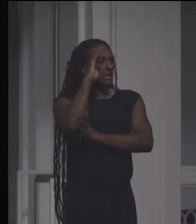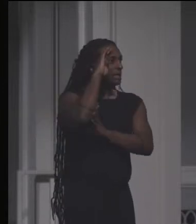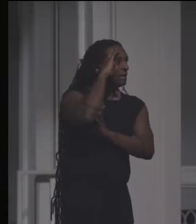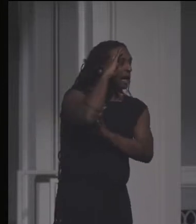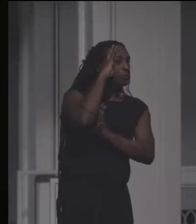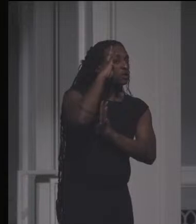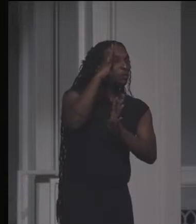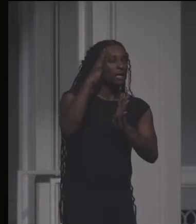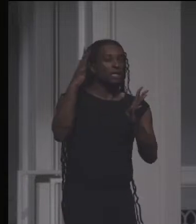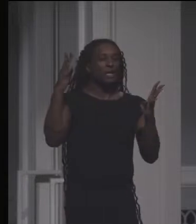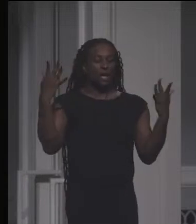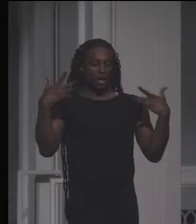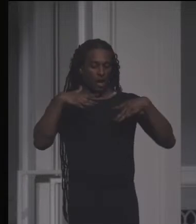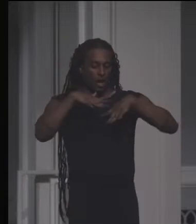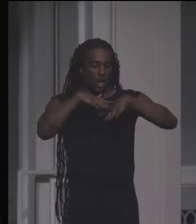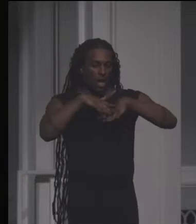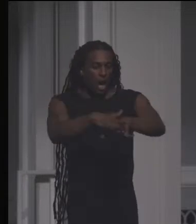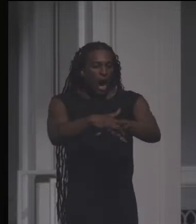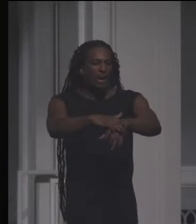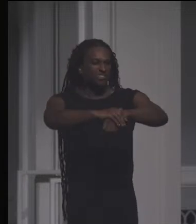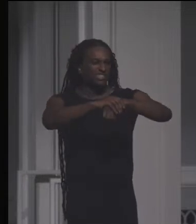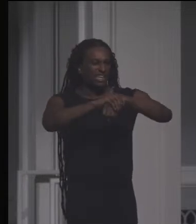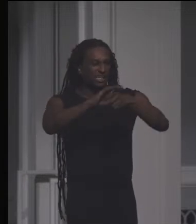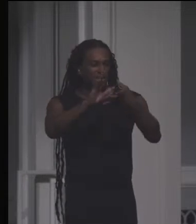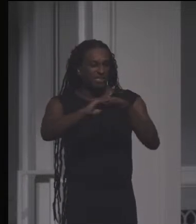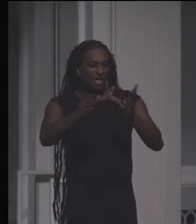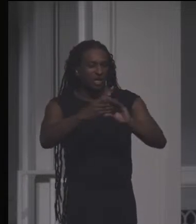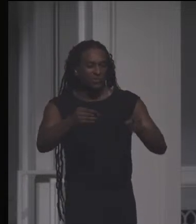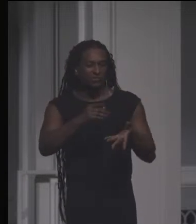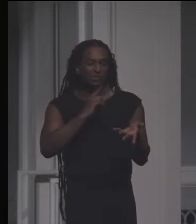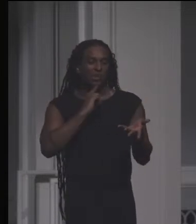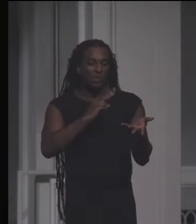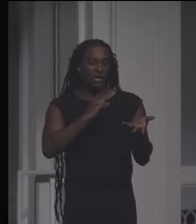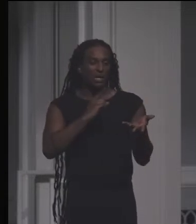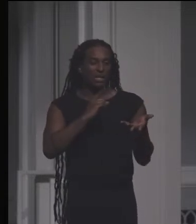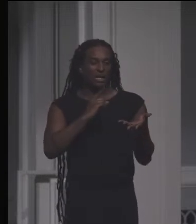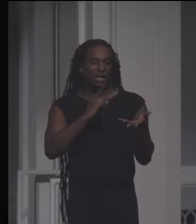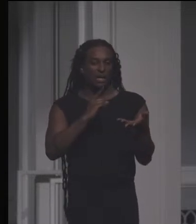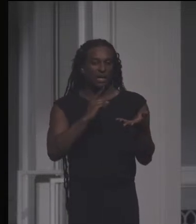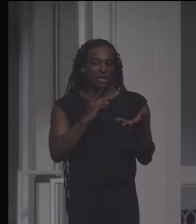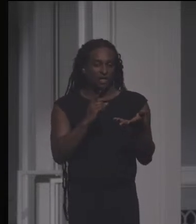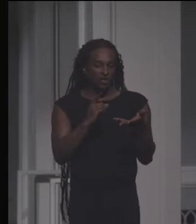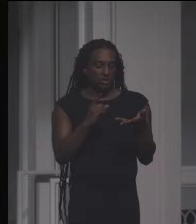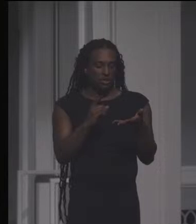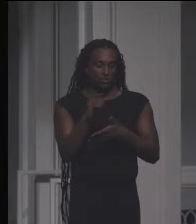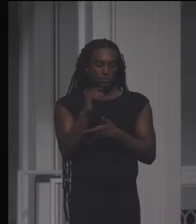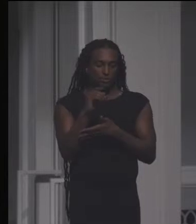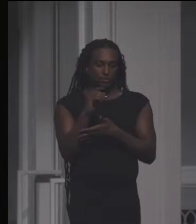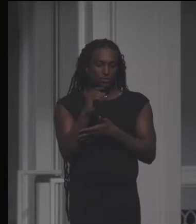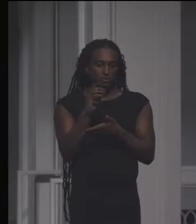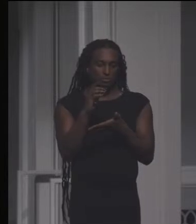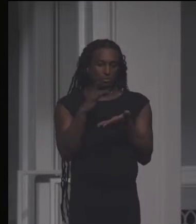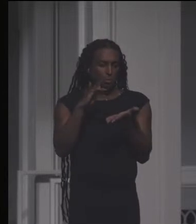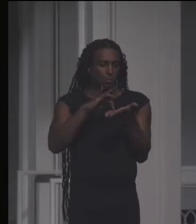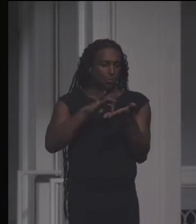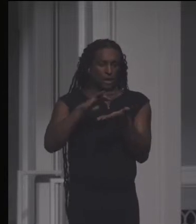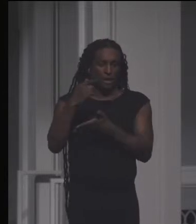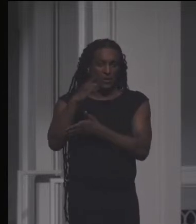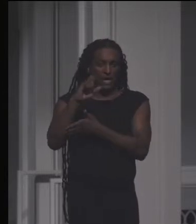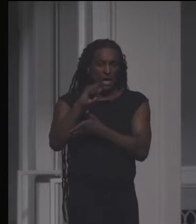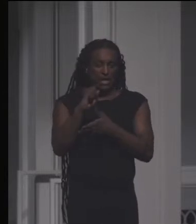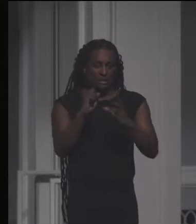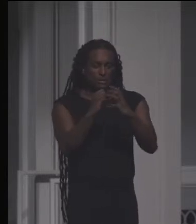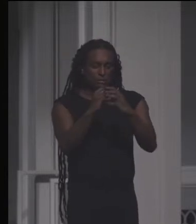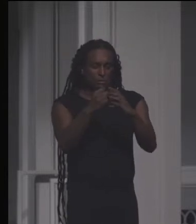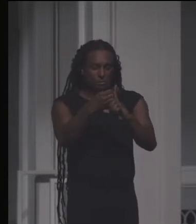largely English legend, basically to expand the center just a little. But mainly, too, it's